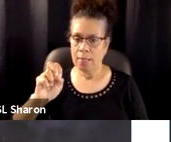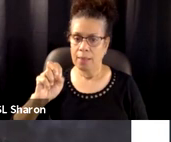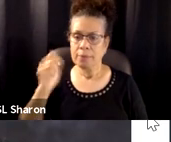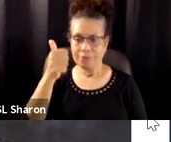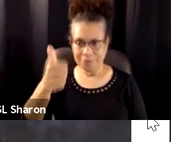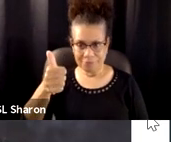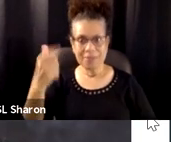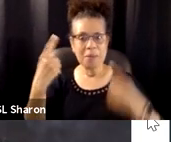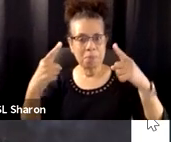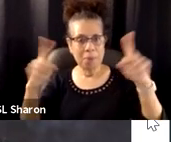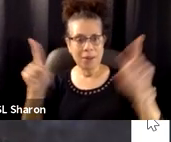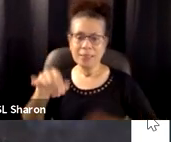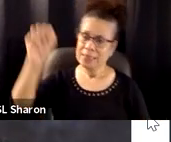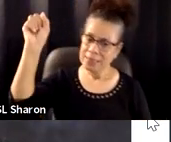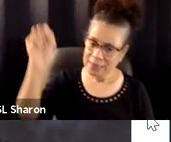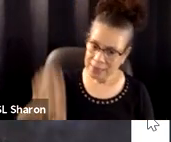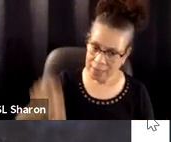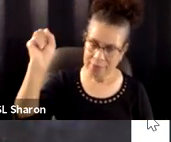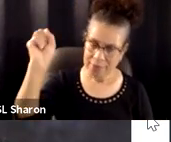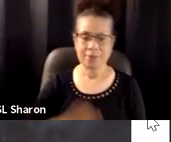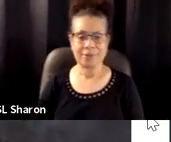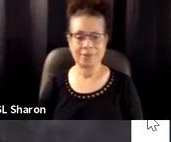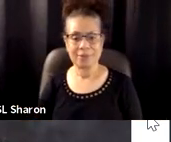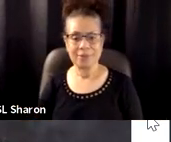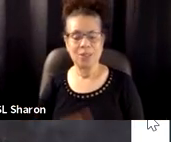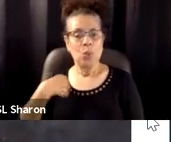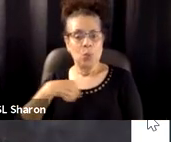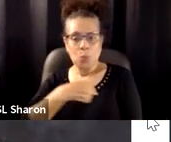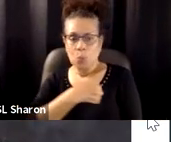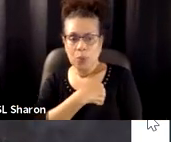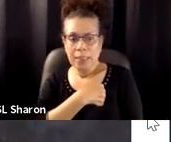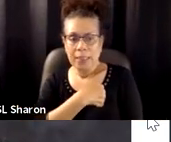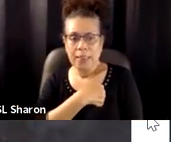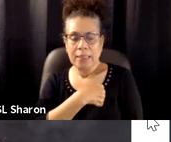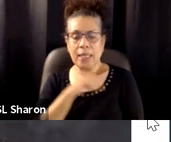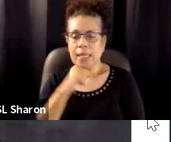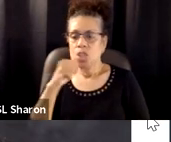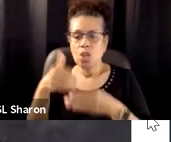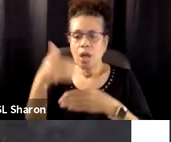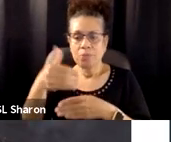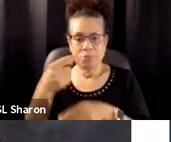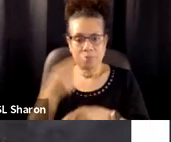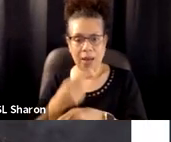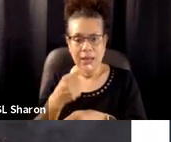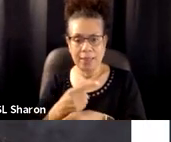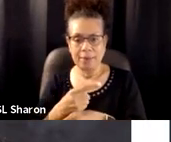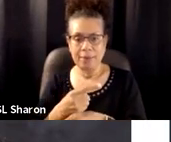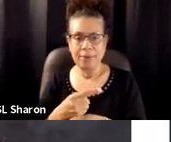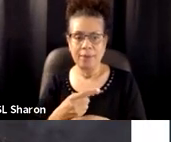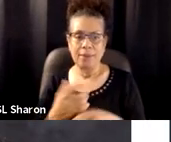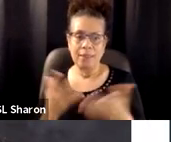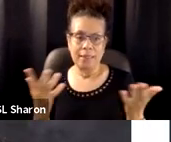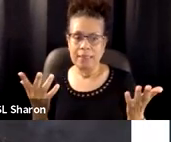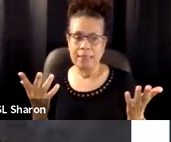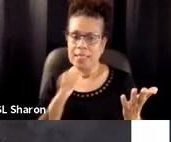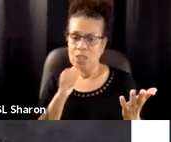there she is yes okay um i think we had just uh that didn't advance right and i think you might have thought it would have it advanced